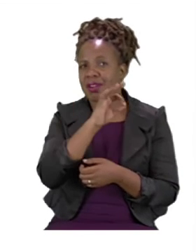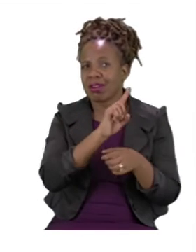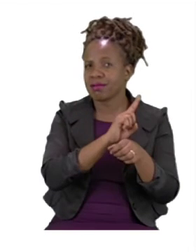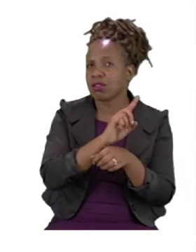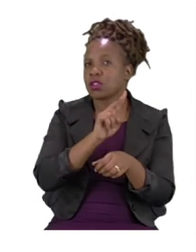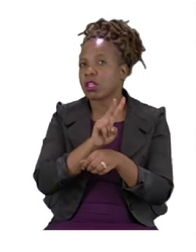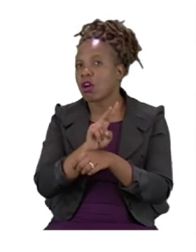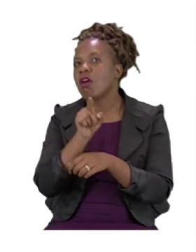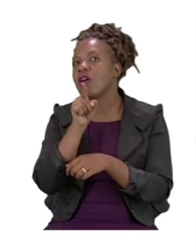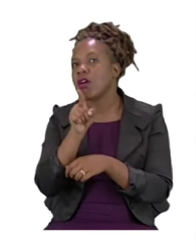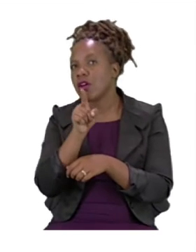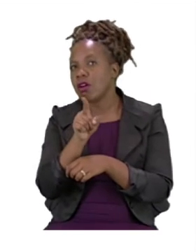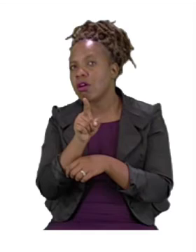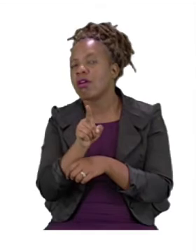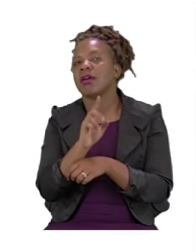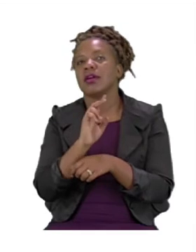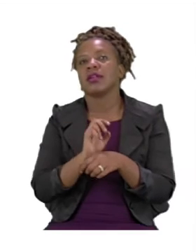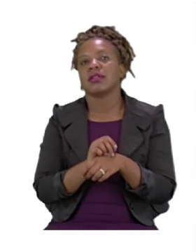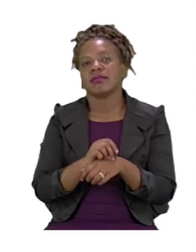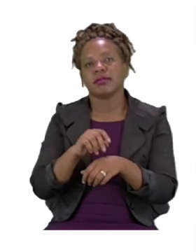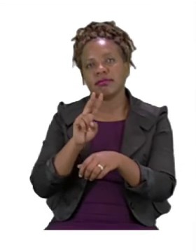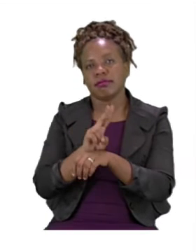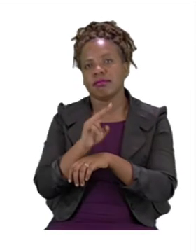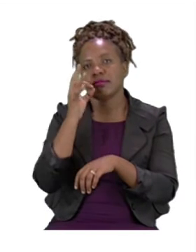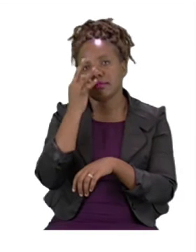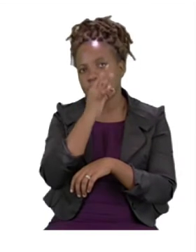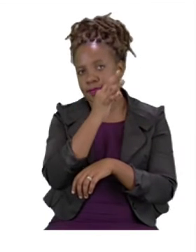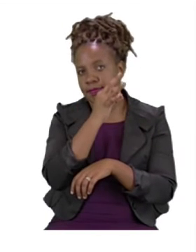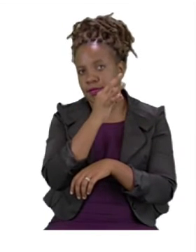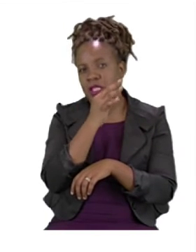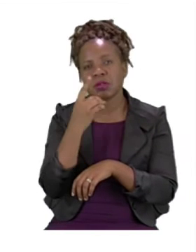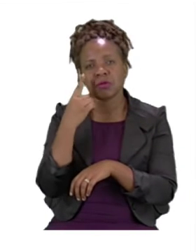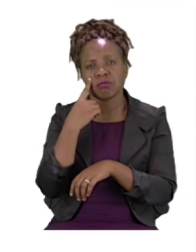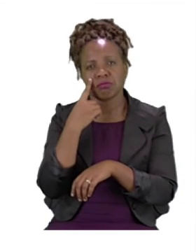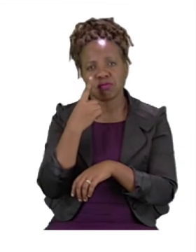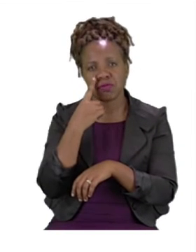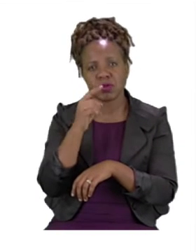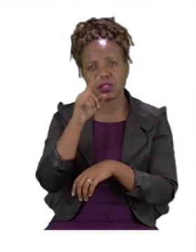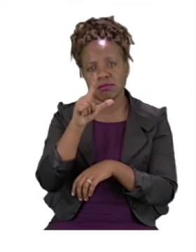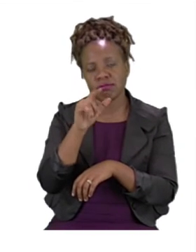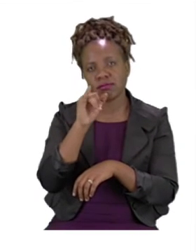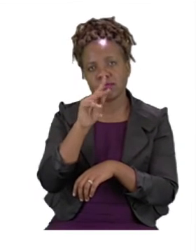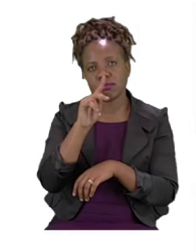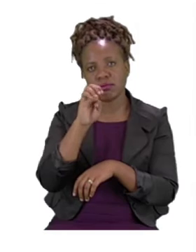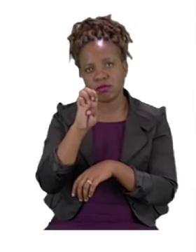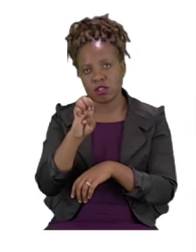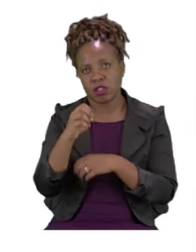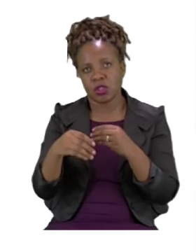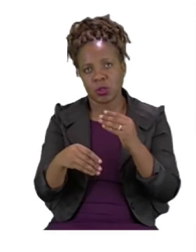that word, our like turns into likes, which means that we are adding